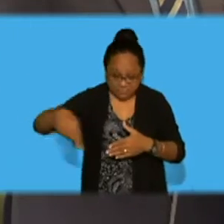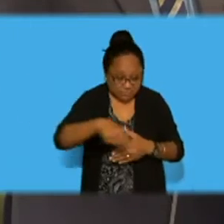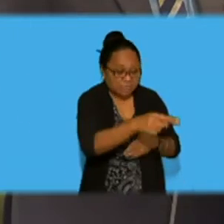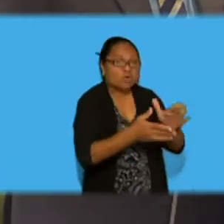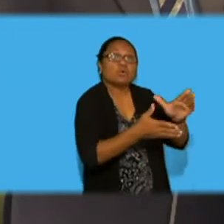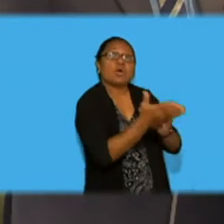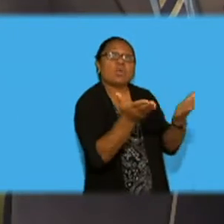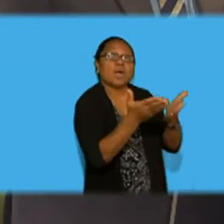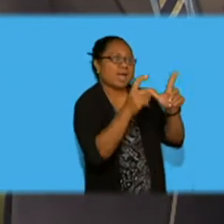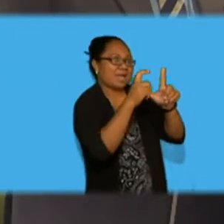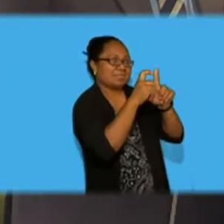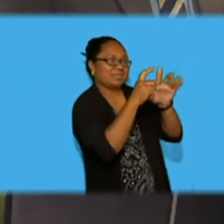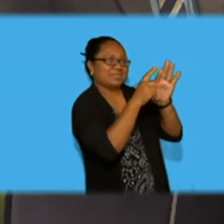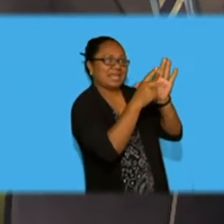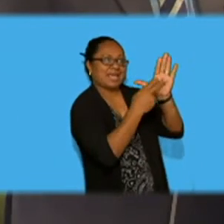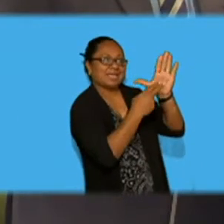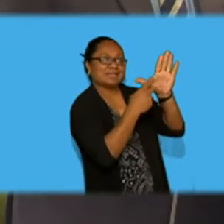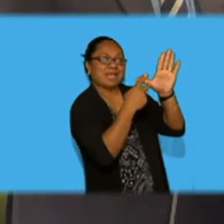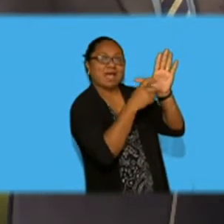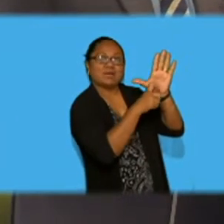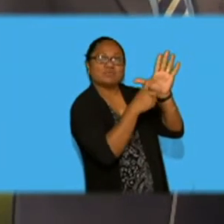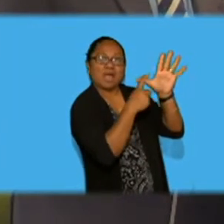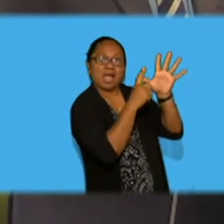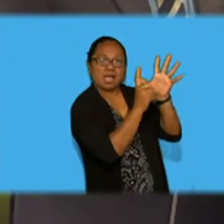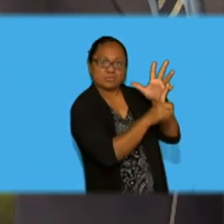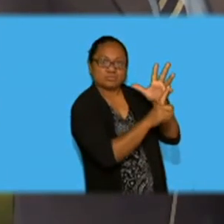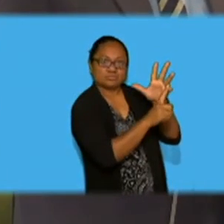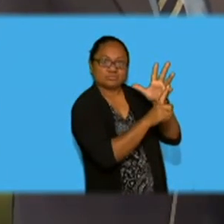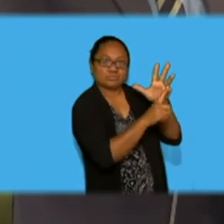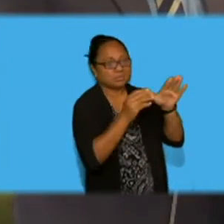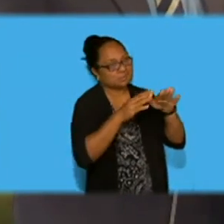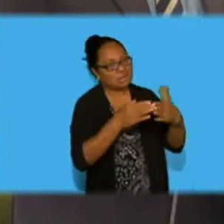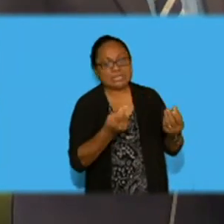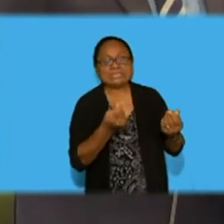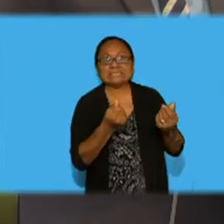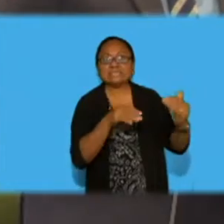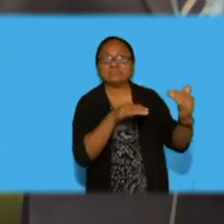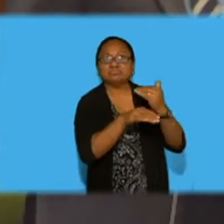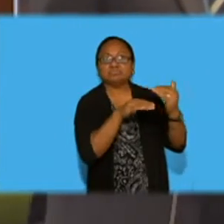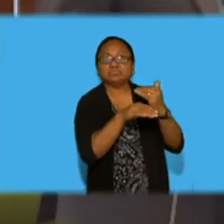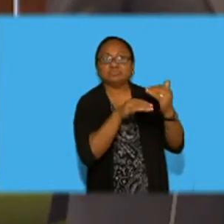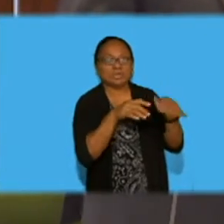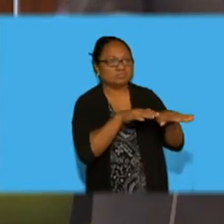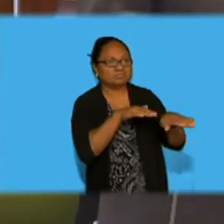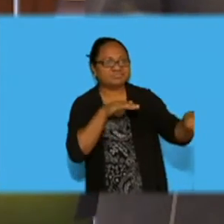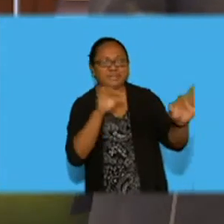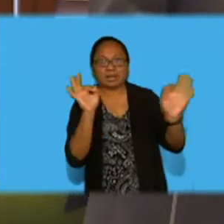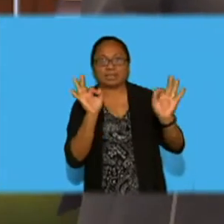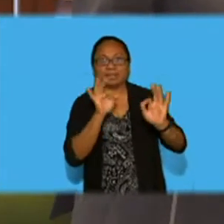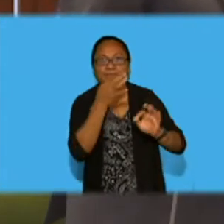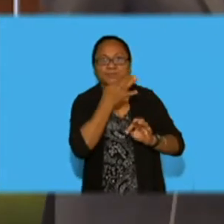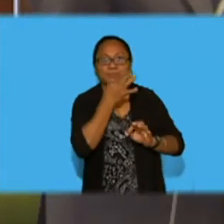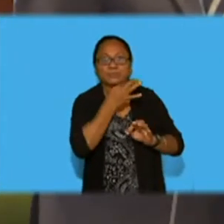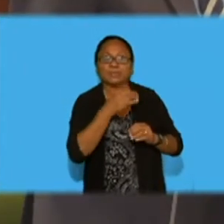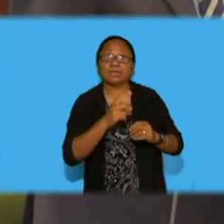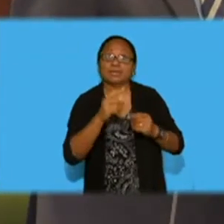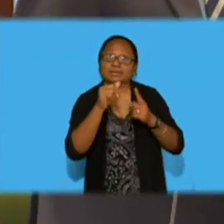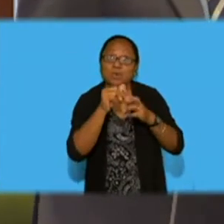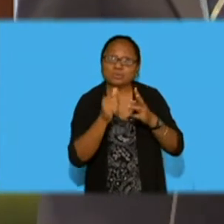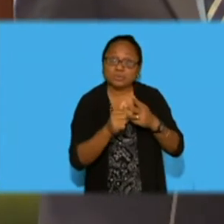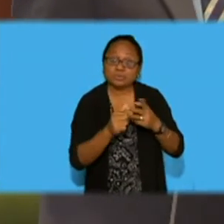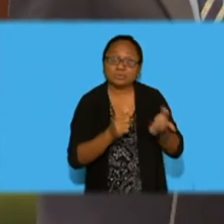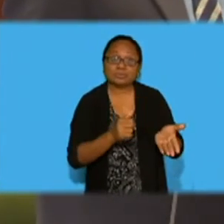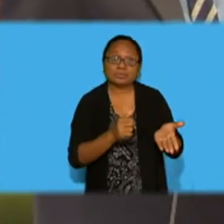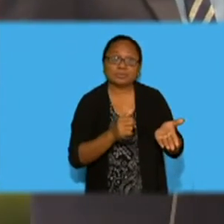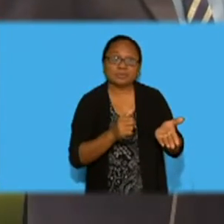Madam Speaker, more importantly, this will also complement the refurbishment